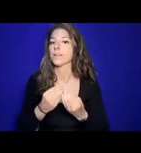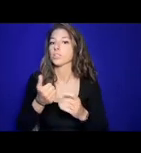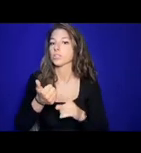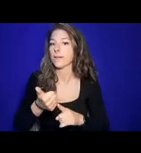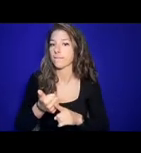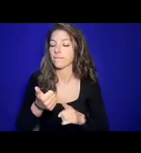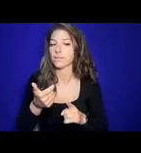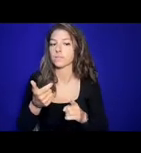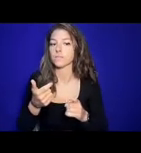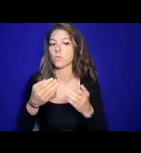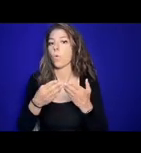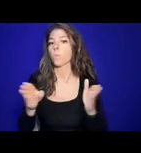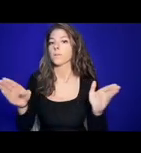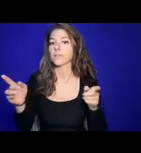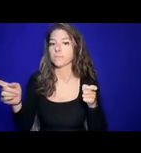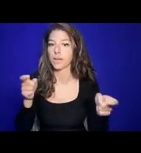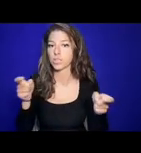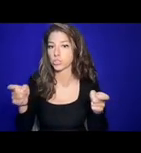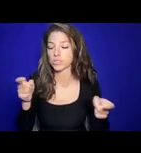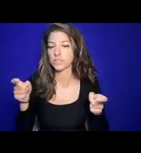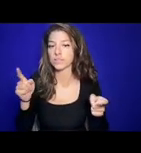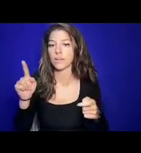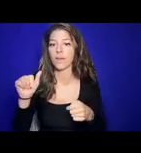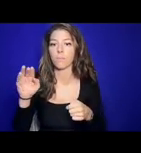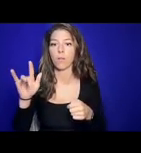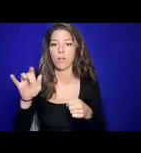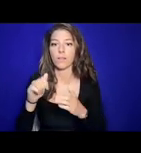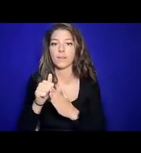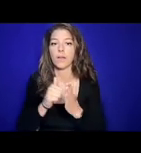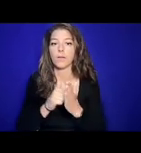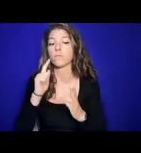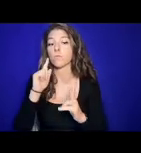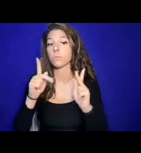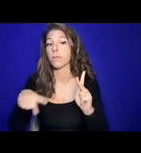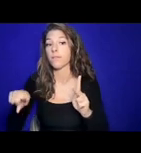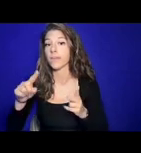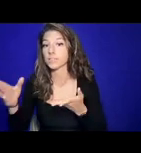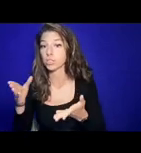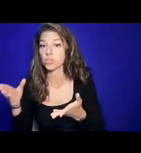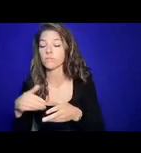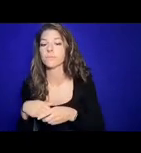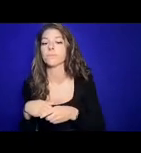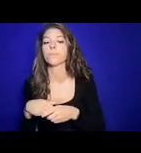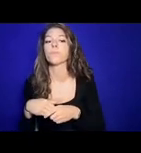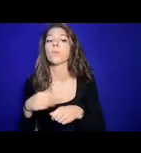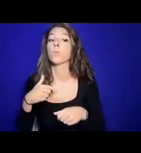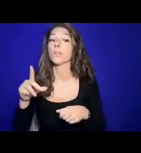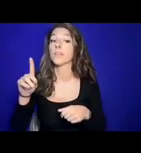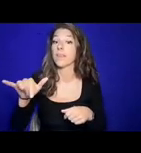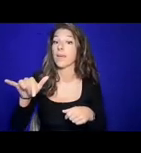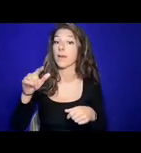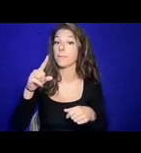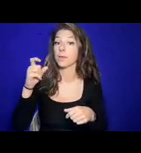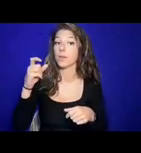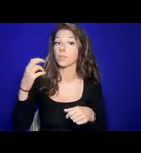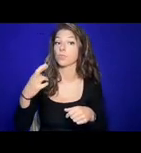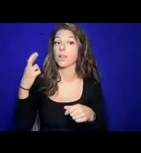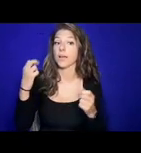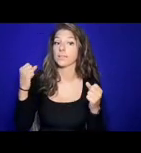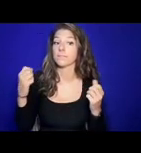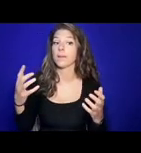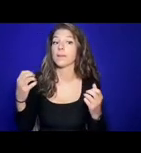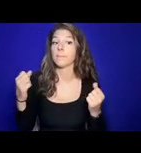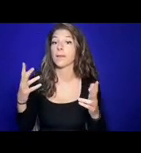organization is opening and managing ABLE accounts for the people that they serve. We did this because we realized that there were